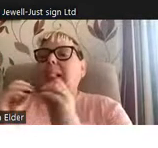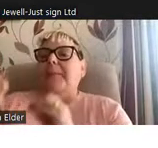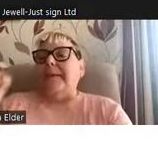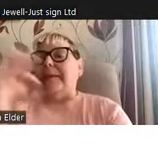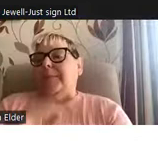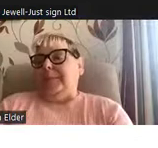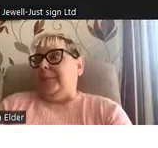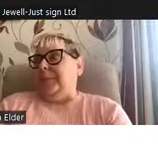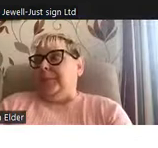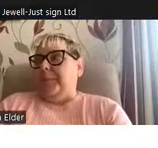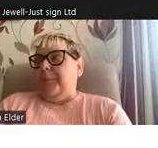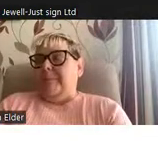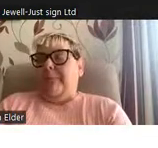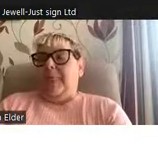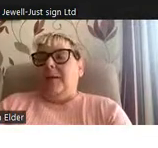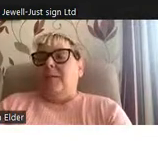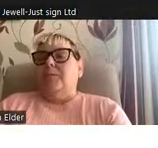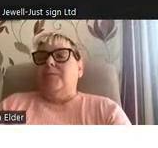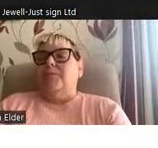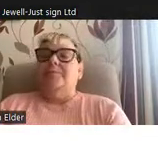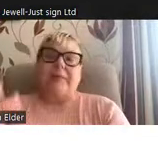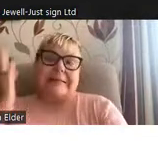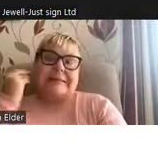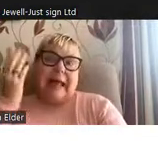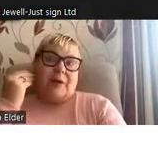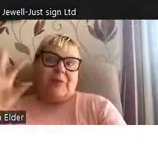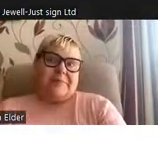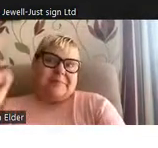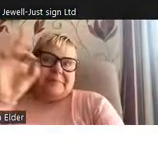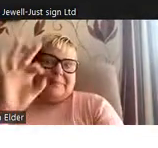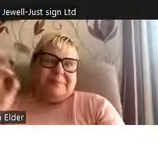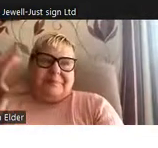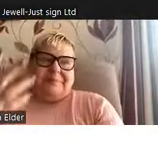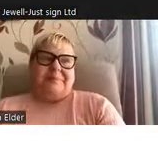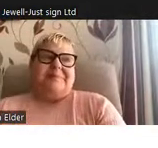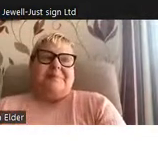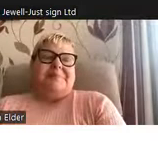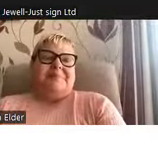Can you see the poles? Oh, and here's the sound, sorry.